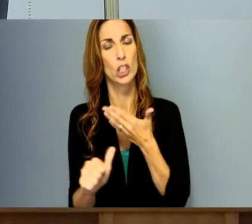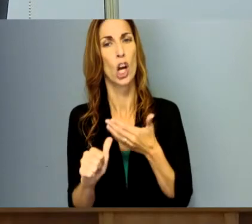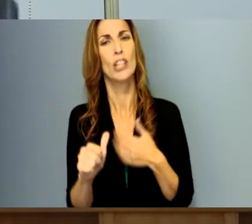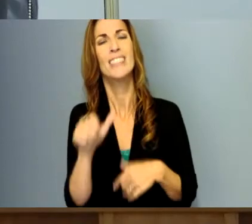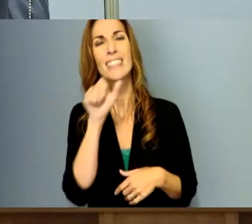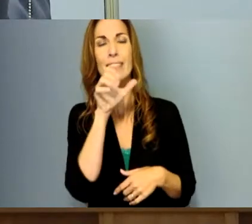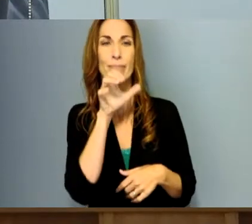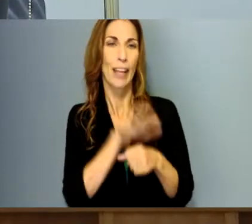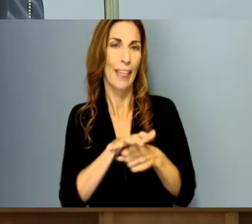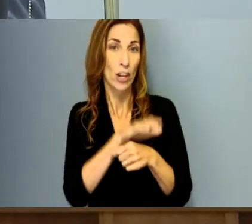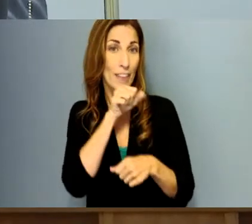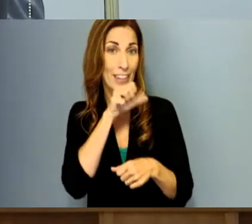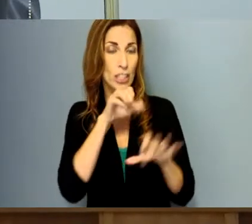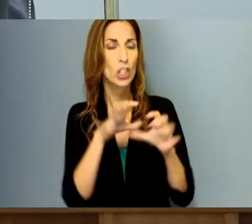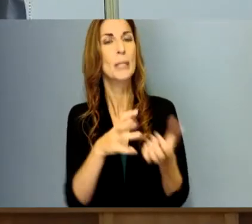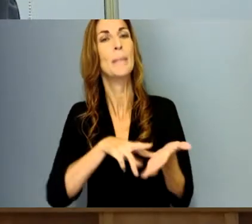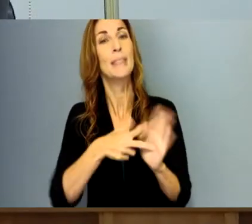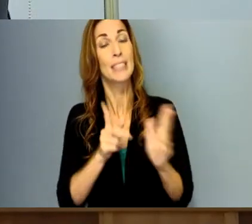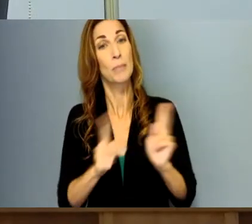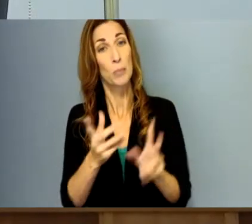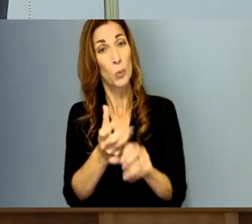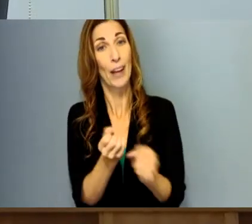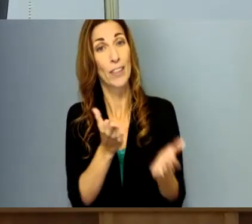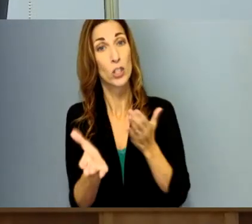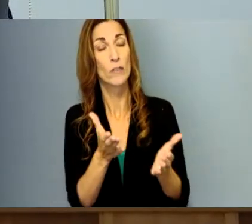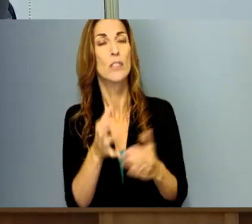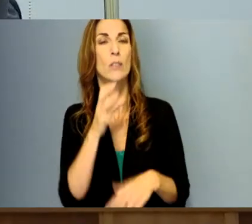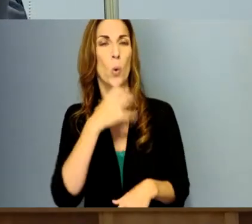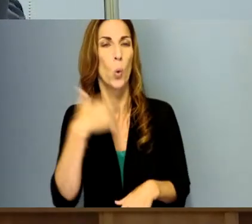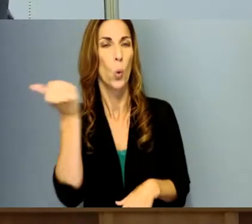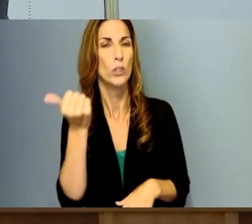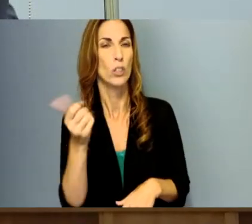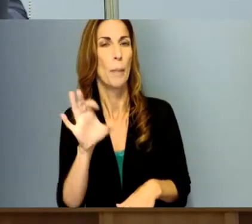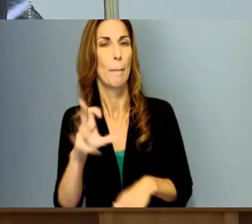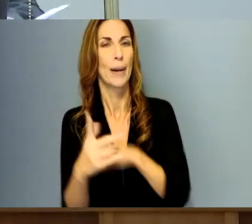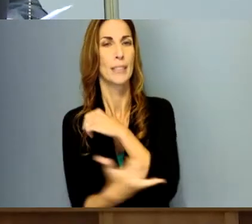Aging, so obviously the people who get the services are elderly Bucks County residents.